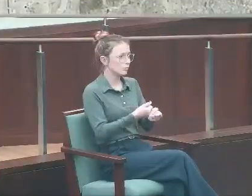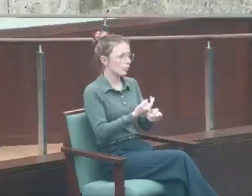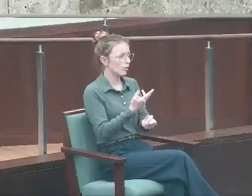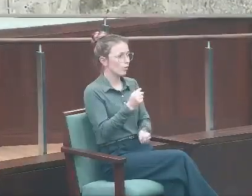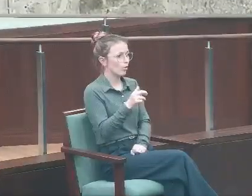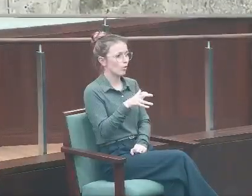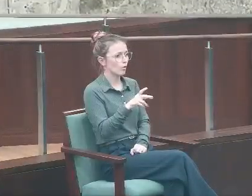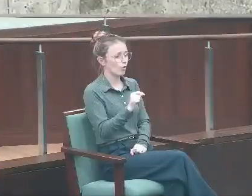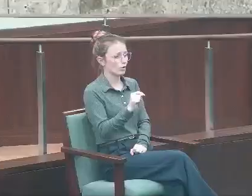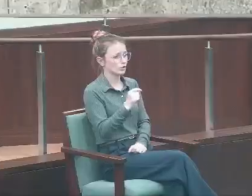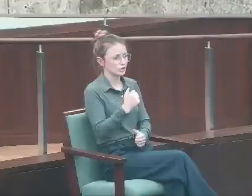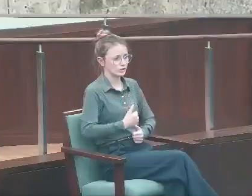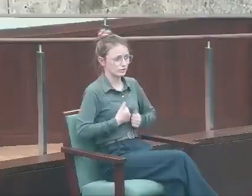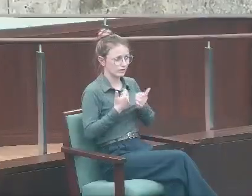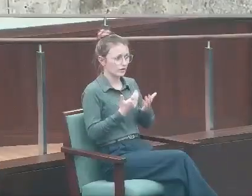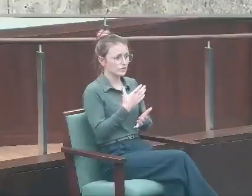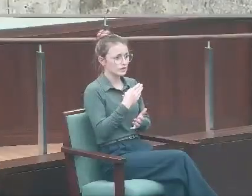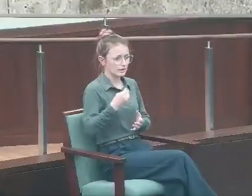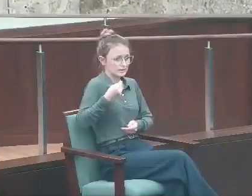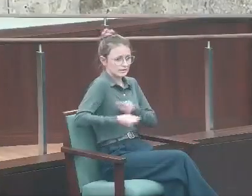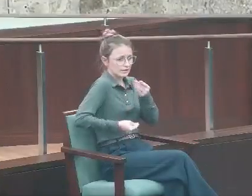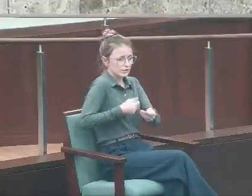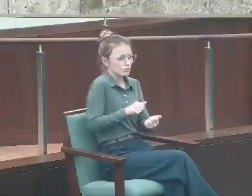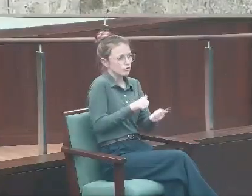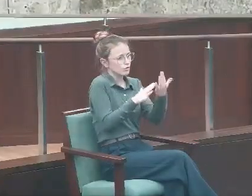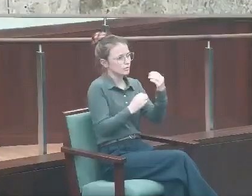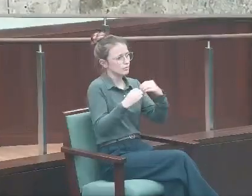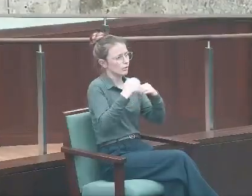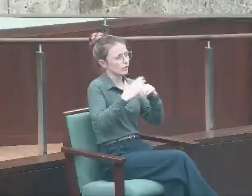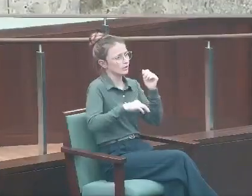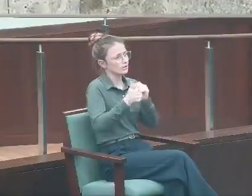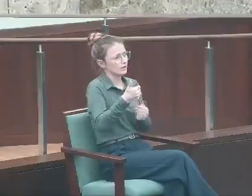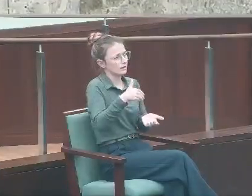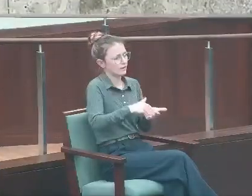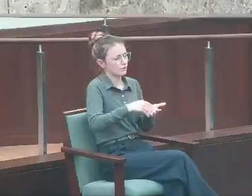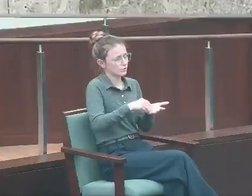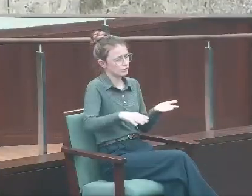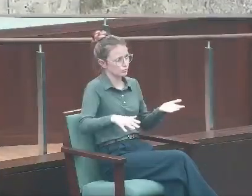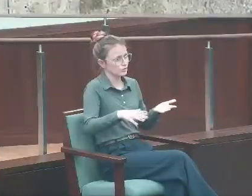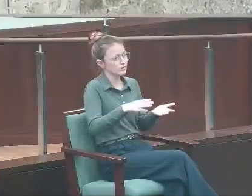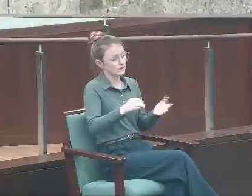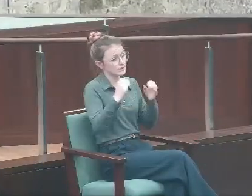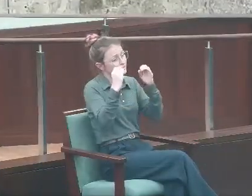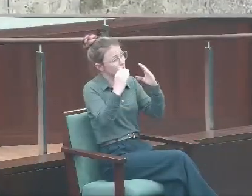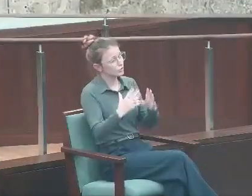descendants to address more than 10,000 students and educators during the